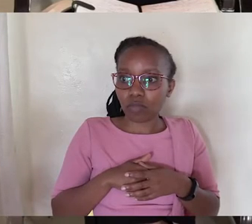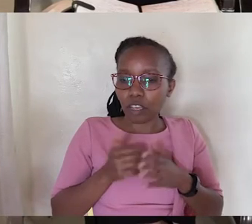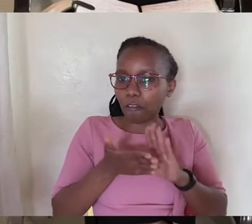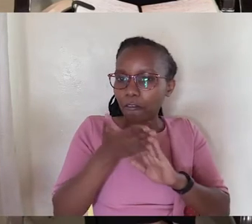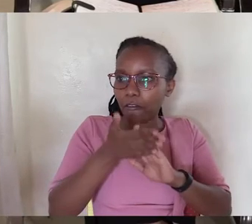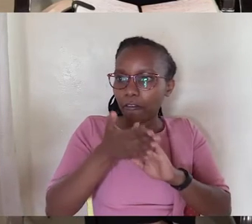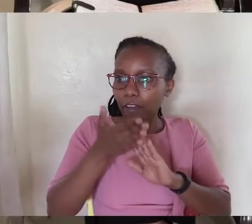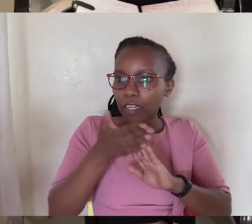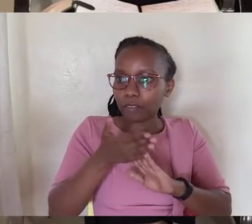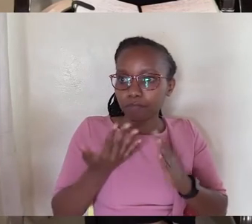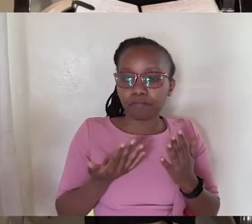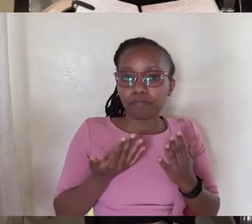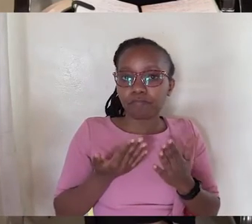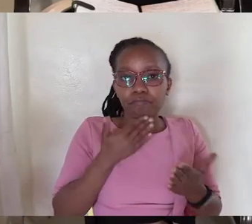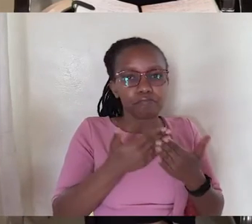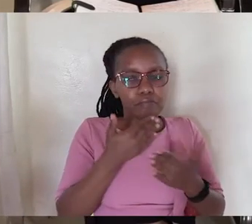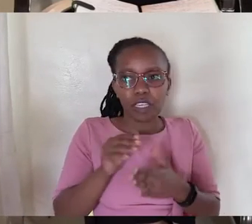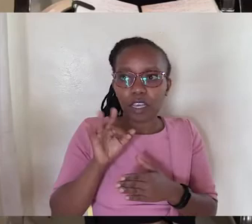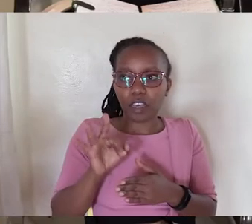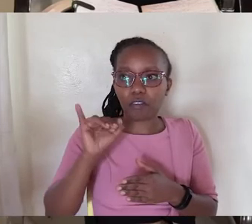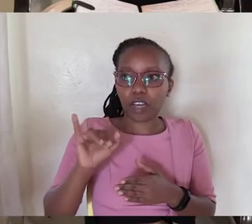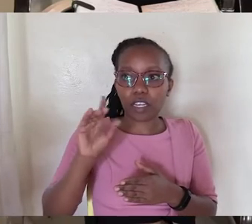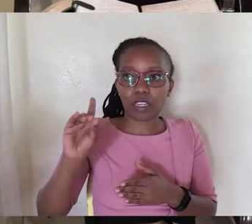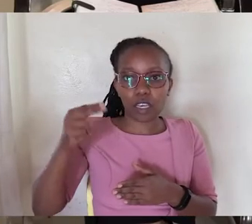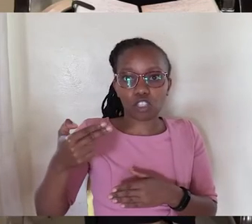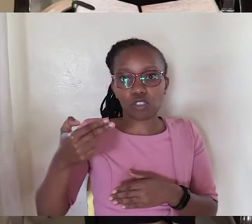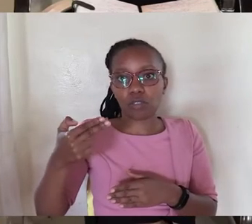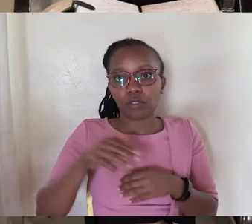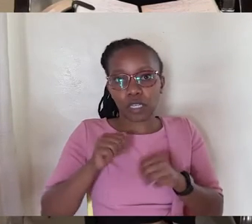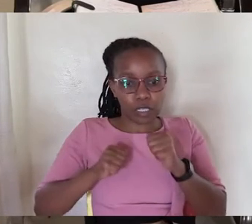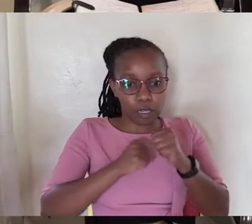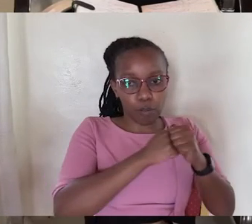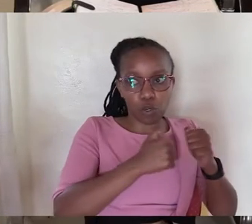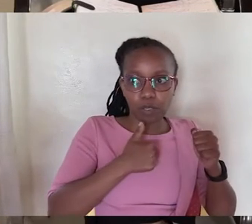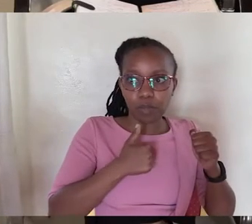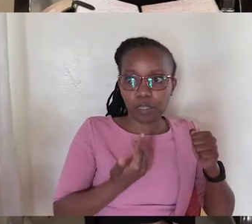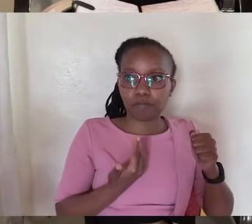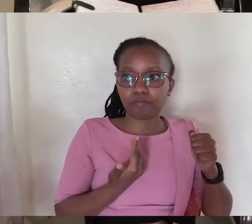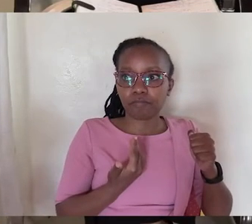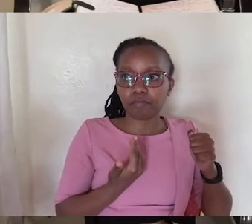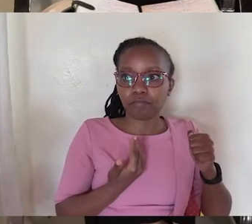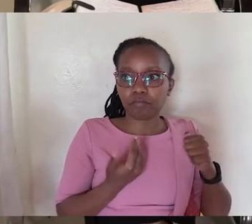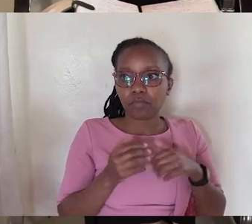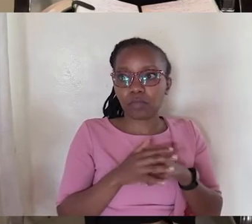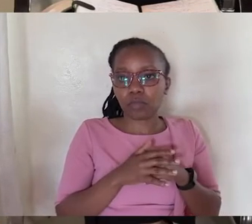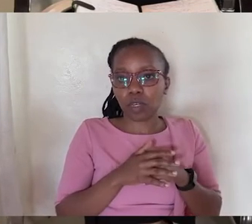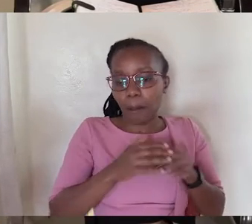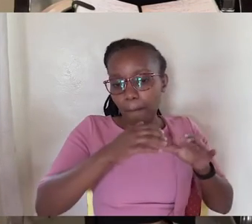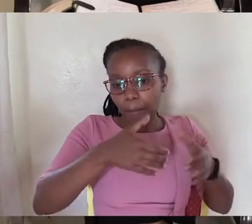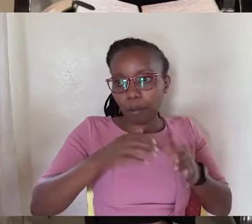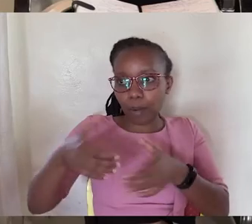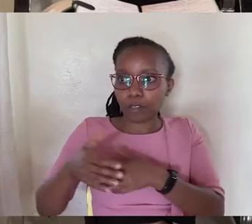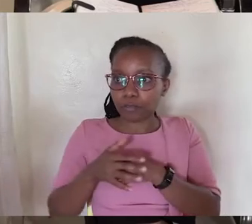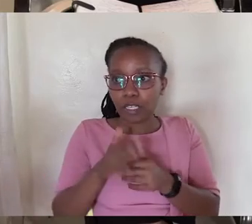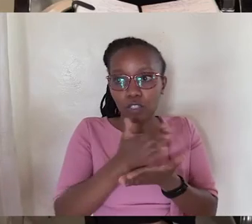them. I also want to appreciate FIDH because you were able to support me to go to the Assembly of State Parties, where I was